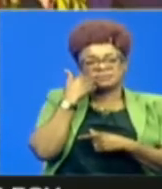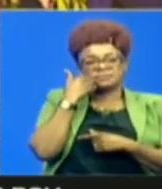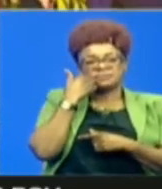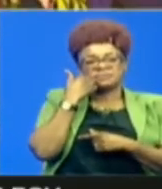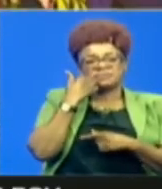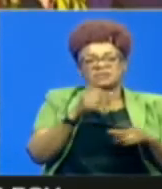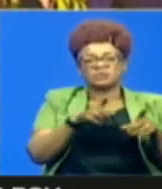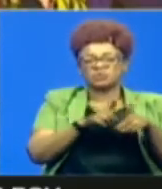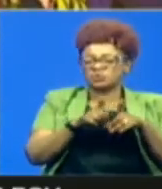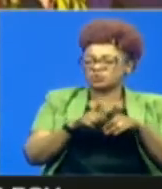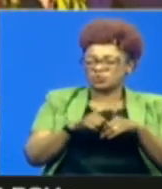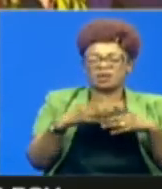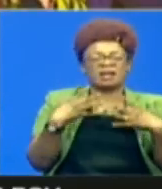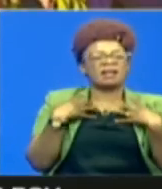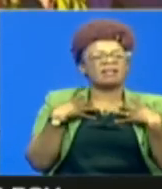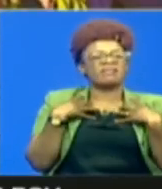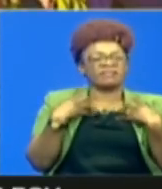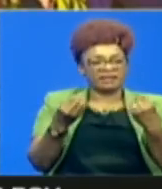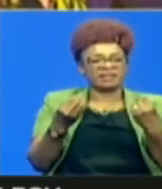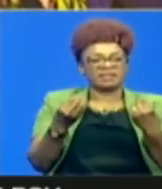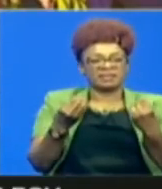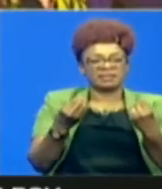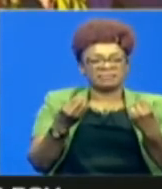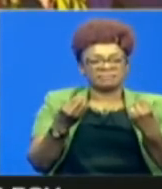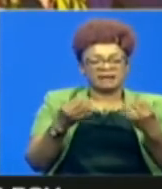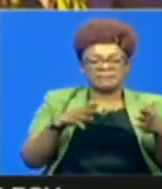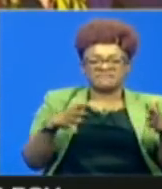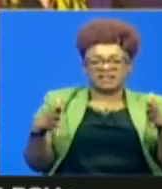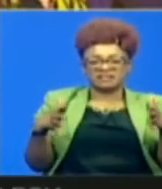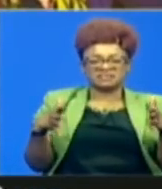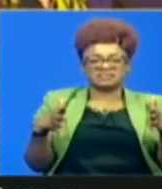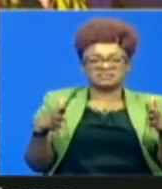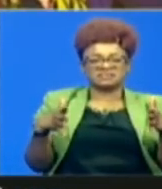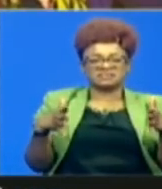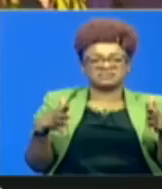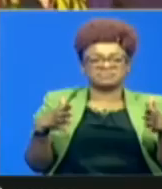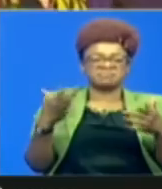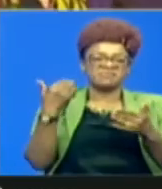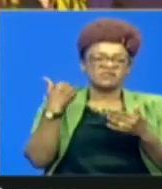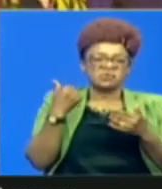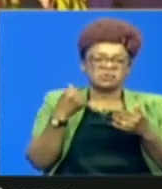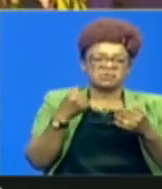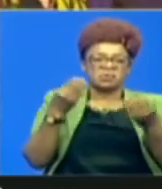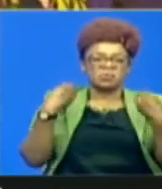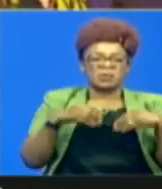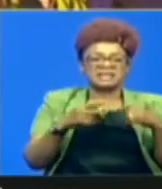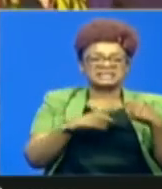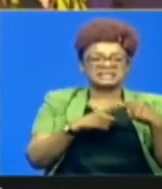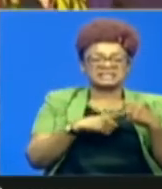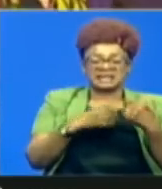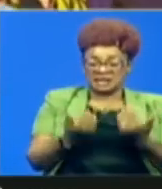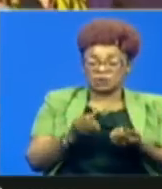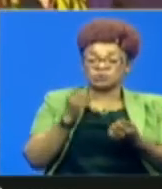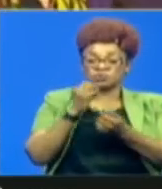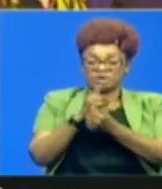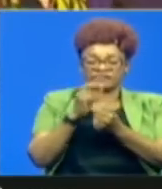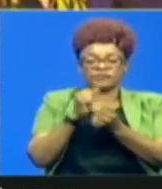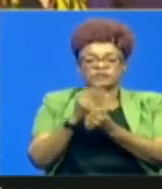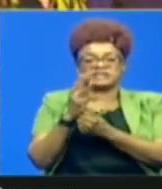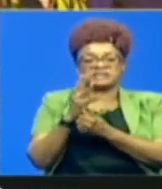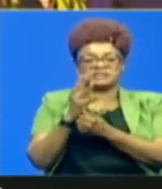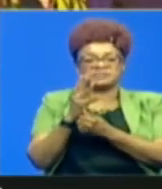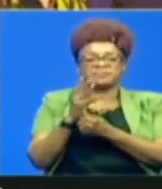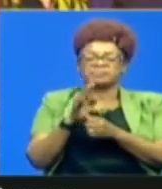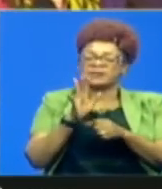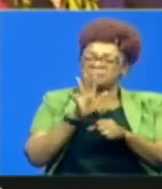looking very healthy. I had grown in size. I used to be a size 6'8". I was now about 12, 14. So many